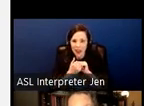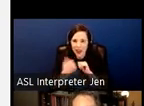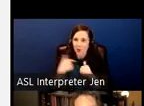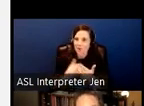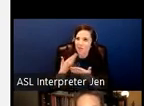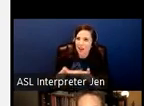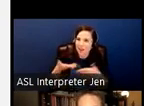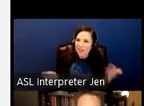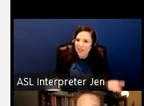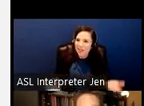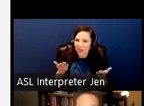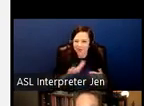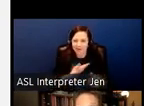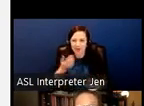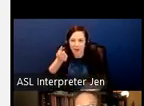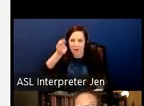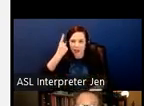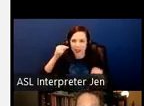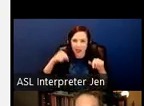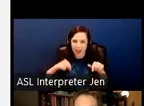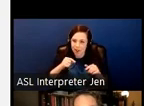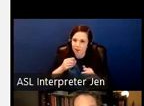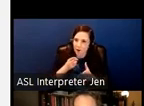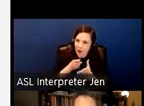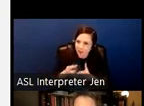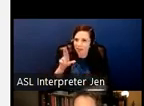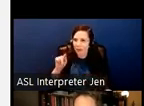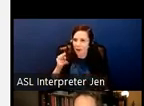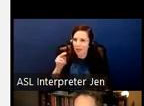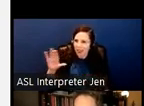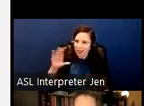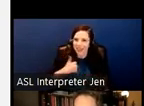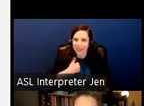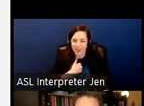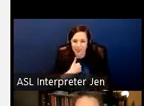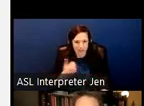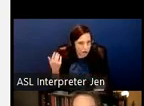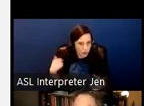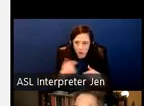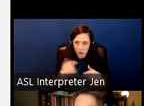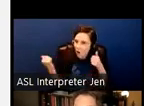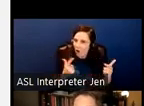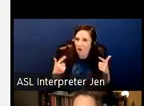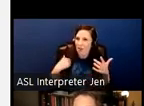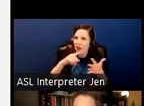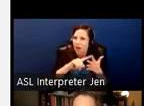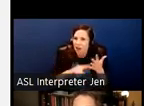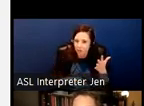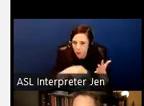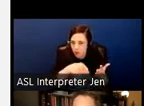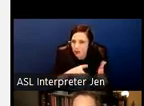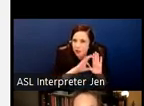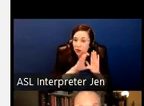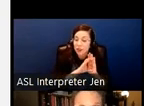And like I said, that's our understanding of our authentic self. That's there, it's in all of us. And it's really an important grounding